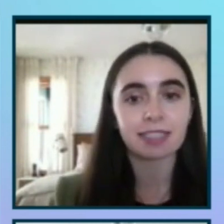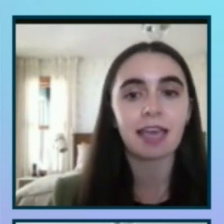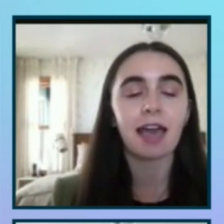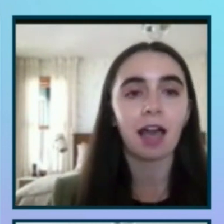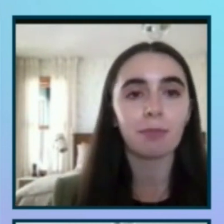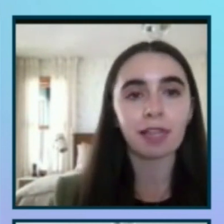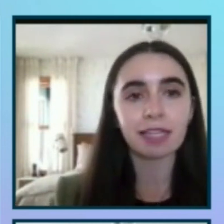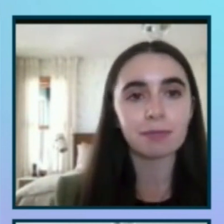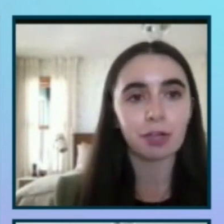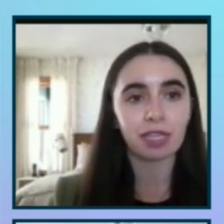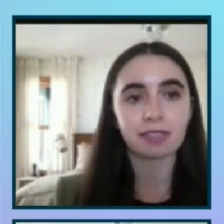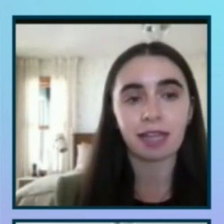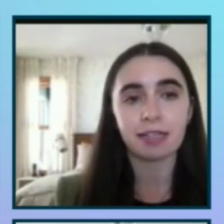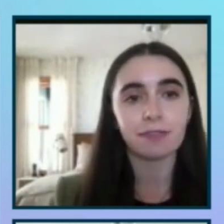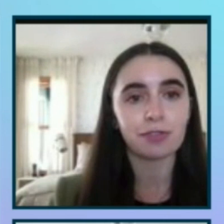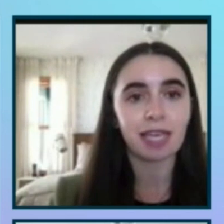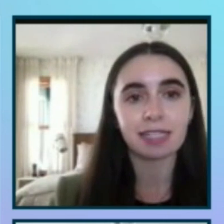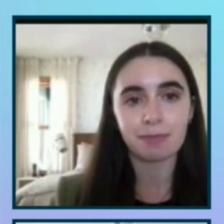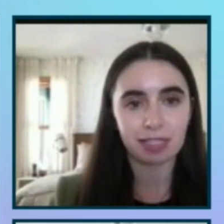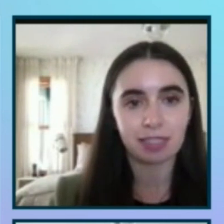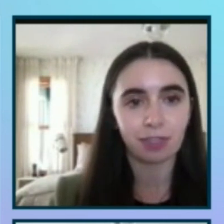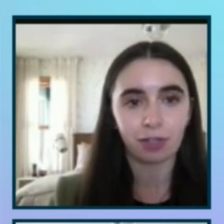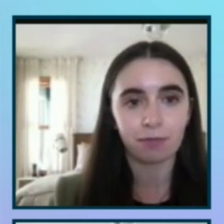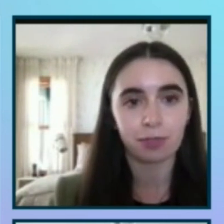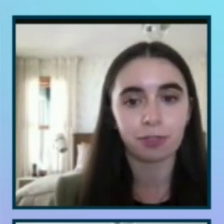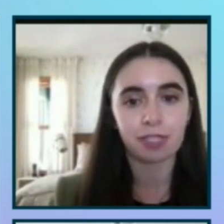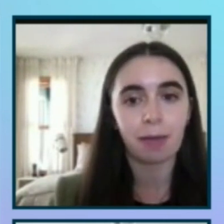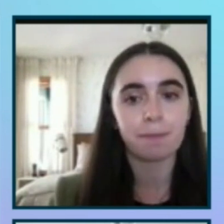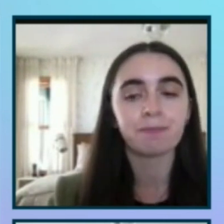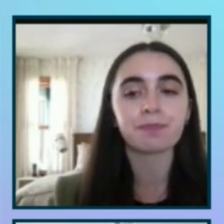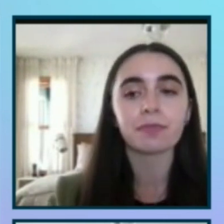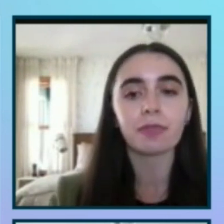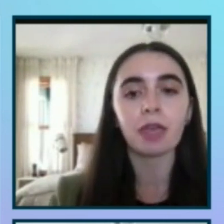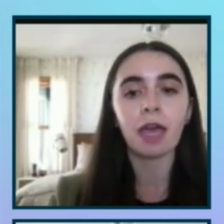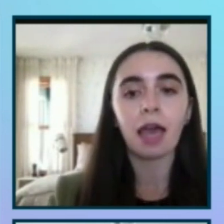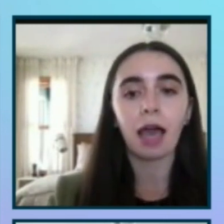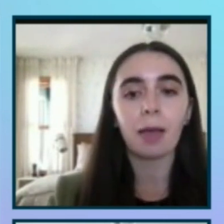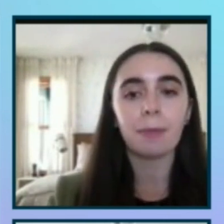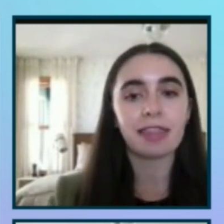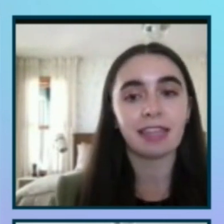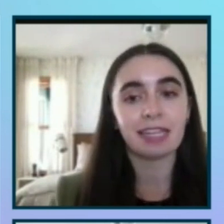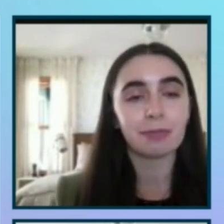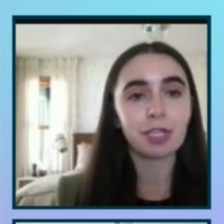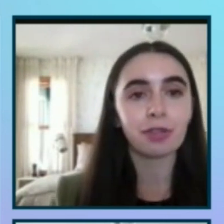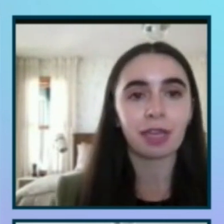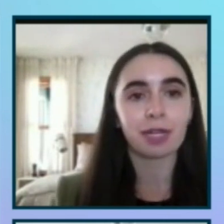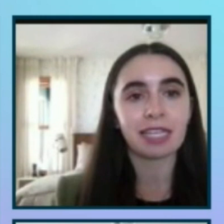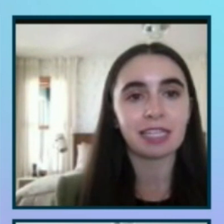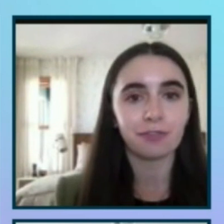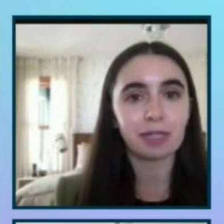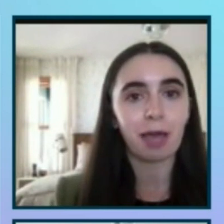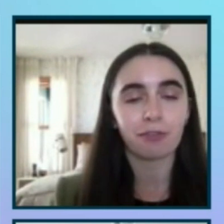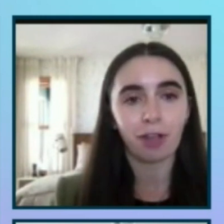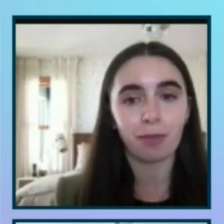select, but letting them know they can kind of use any commands that feel comfortable to them. And then letting them know that they were going to